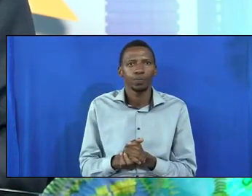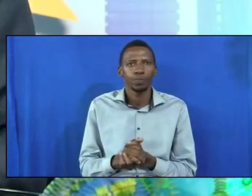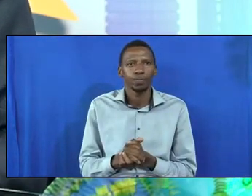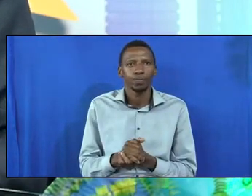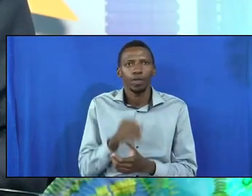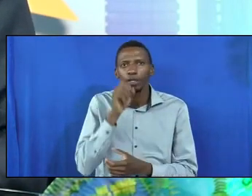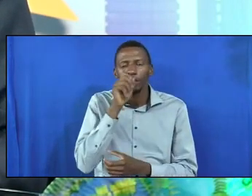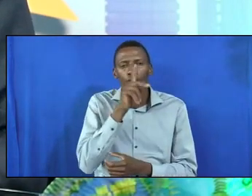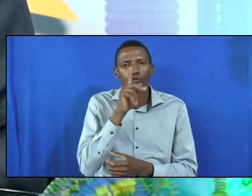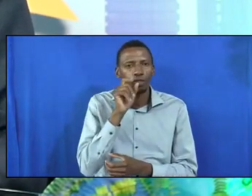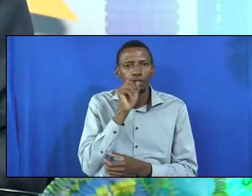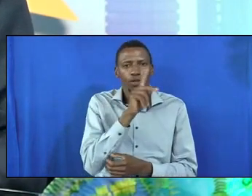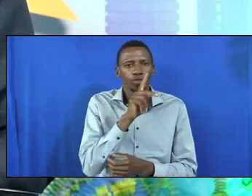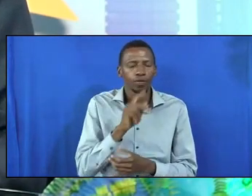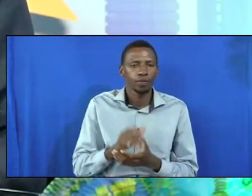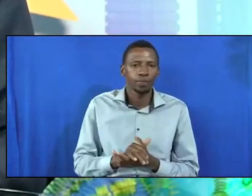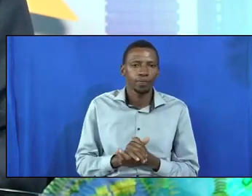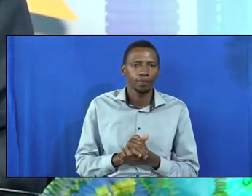Shout, shout.